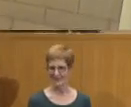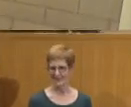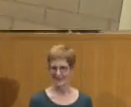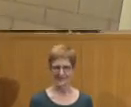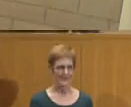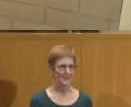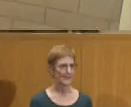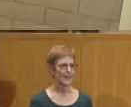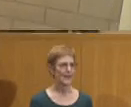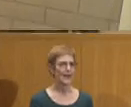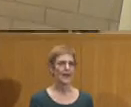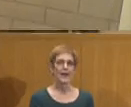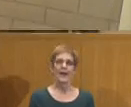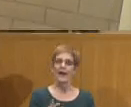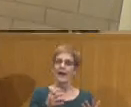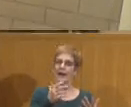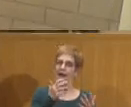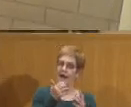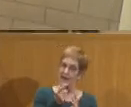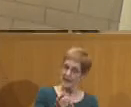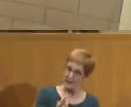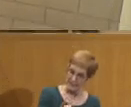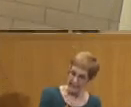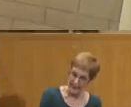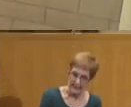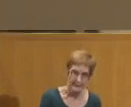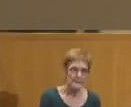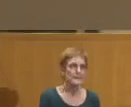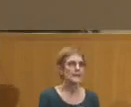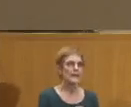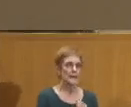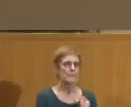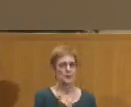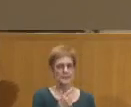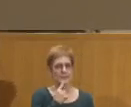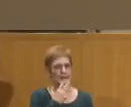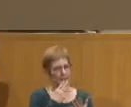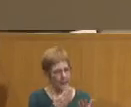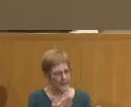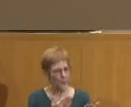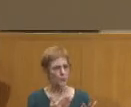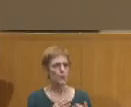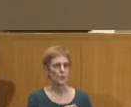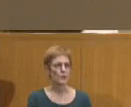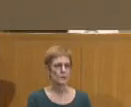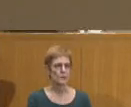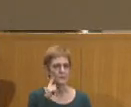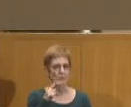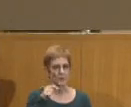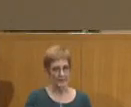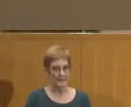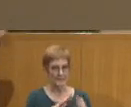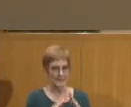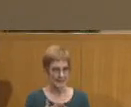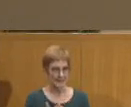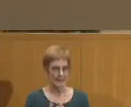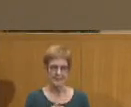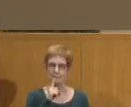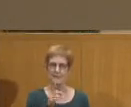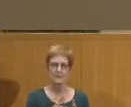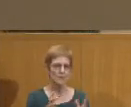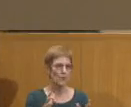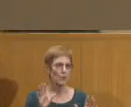As mayor of the city of Charlotte, North Carolina. To the best of my knowledge and ability. To the best of my knowledge and ability. So